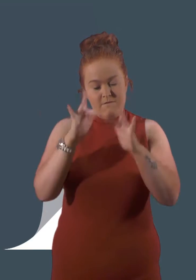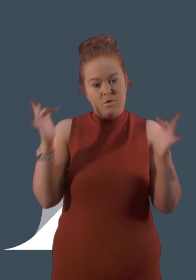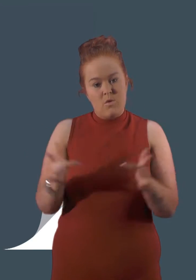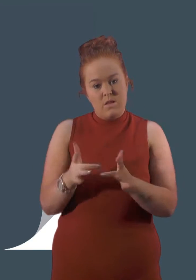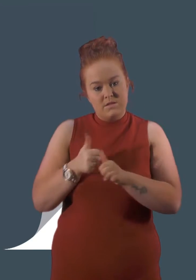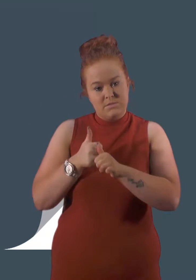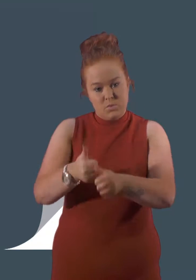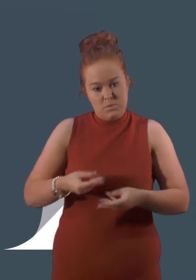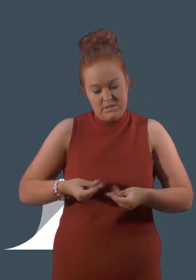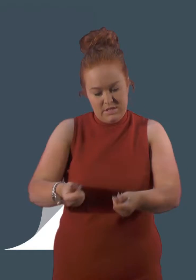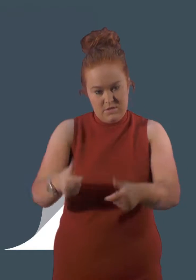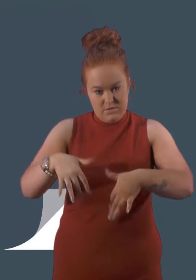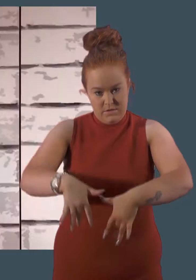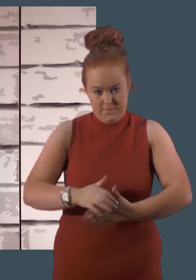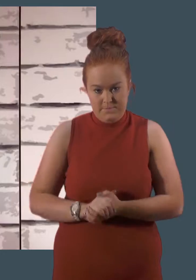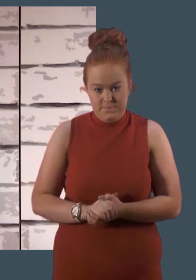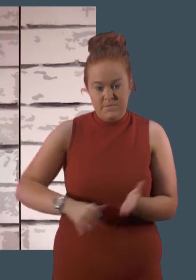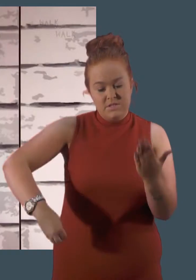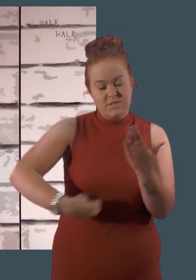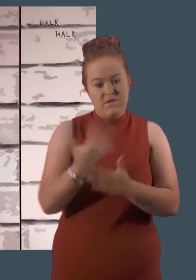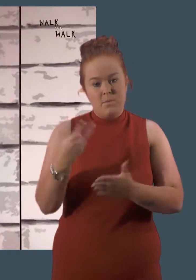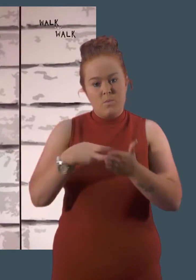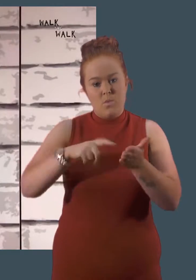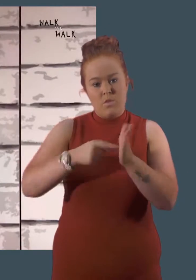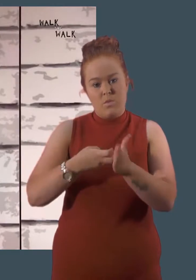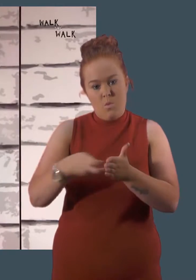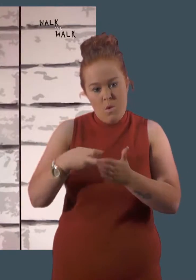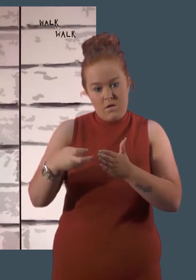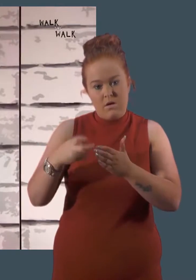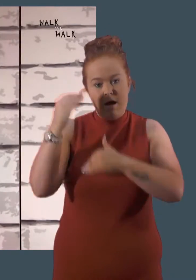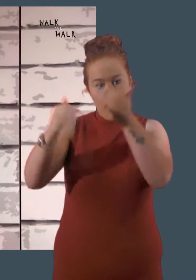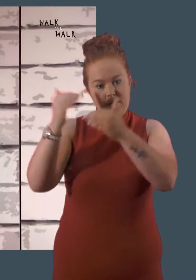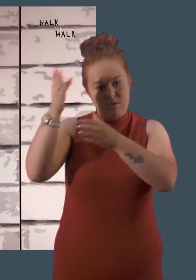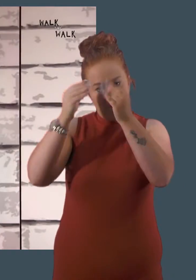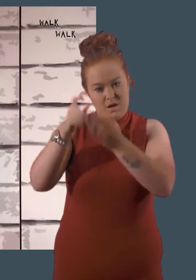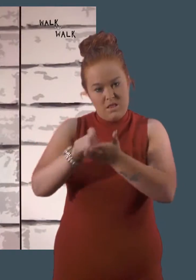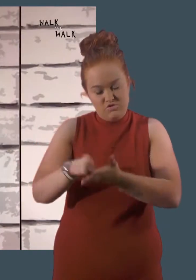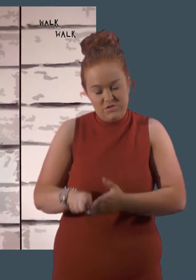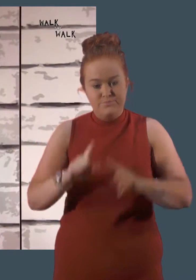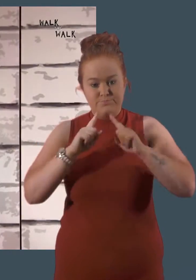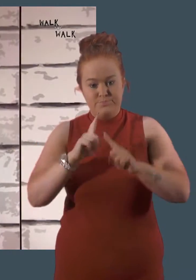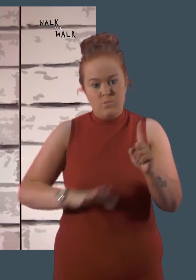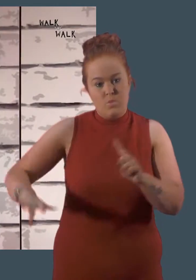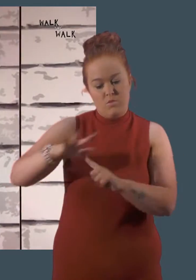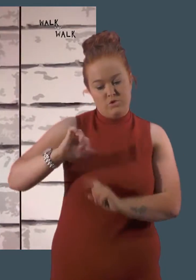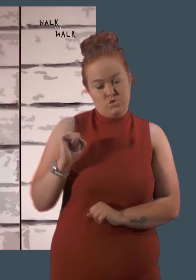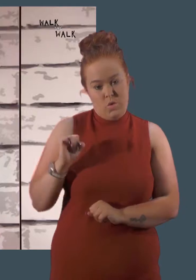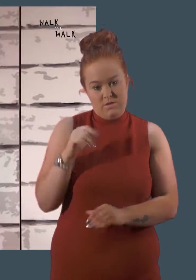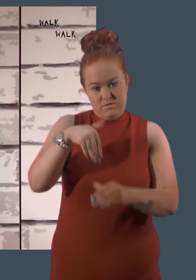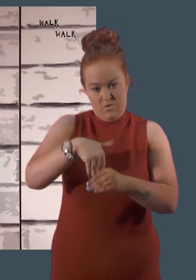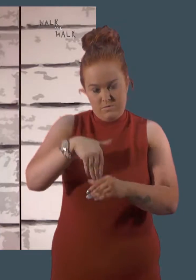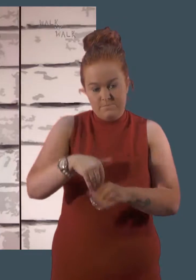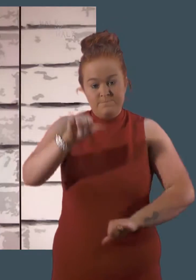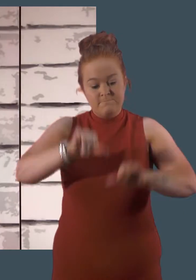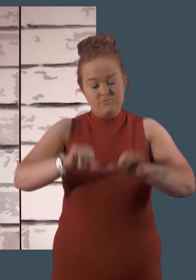Tackling Sectarianism initiative. The book was written by Gowan Calder and illustrated by Jill Calder, and the online support materials were developed